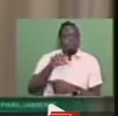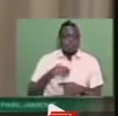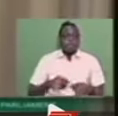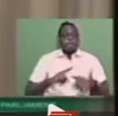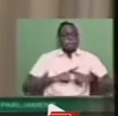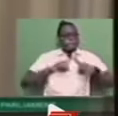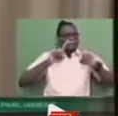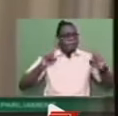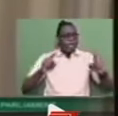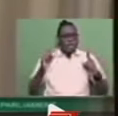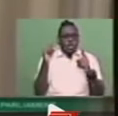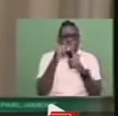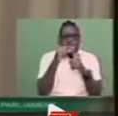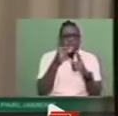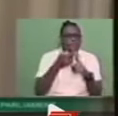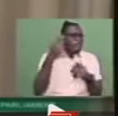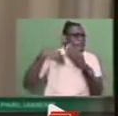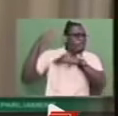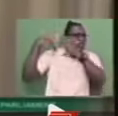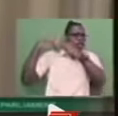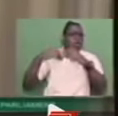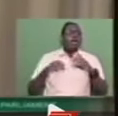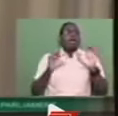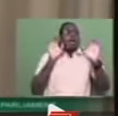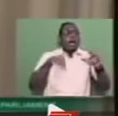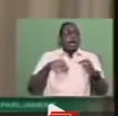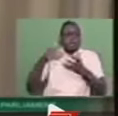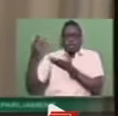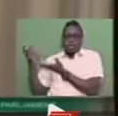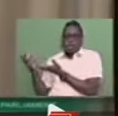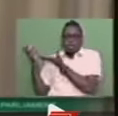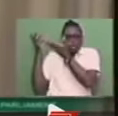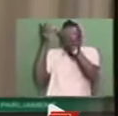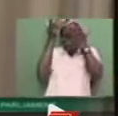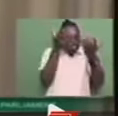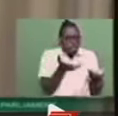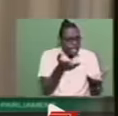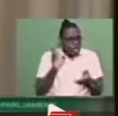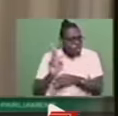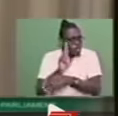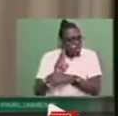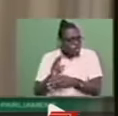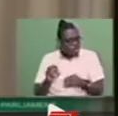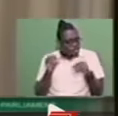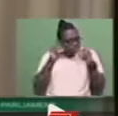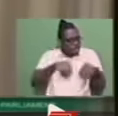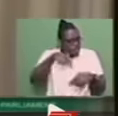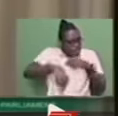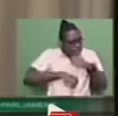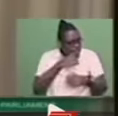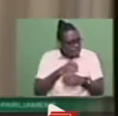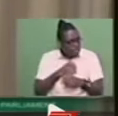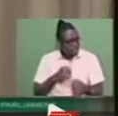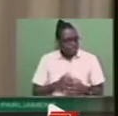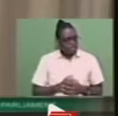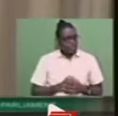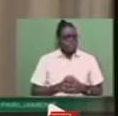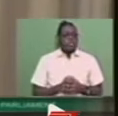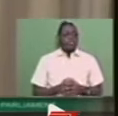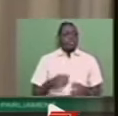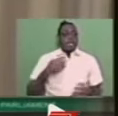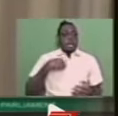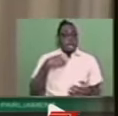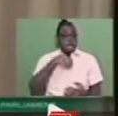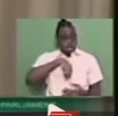presentation. This is where this government has taken our nation. We are an economy in retreat. There was